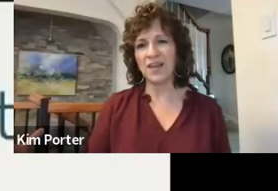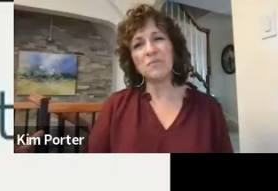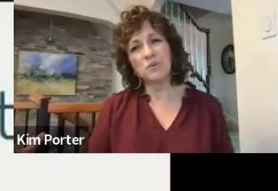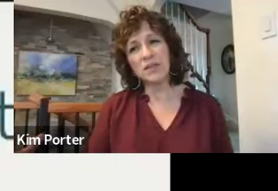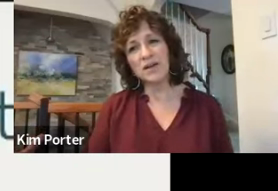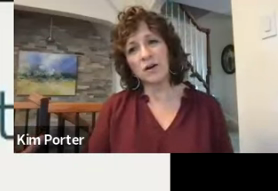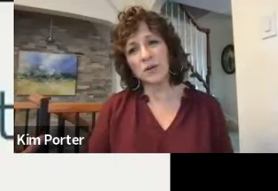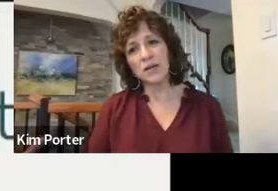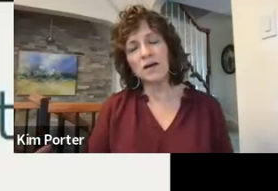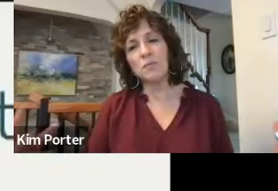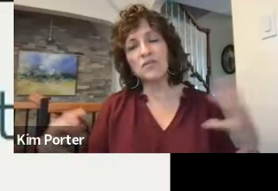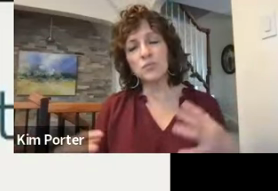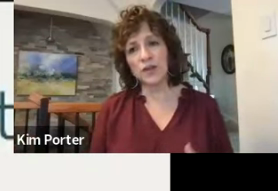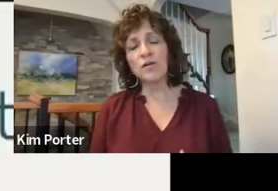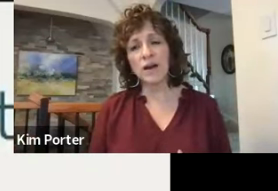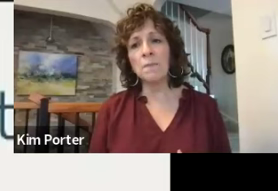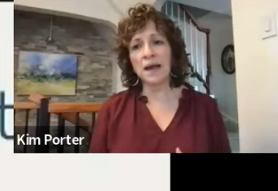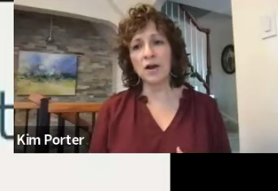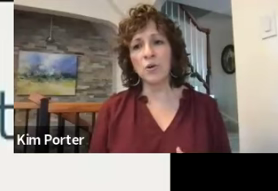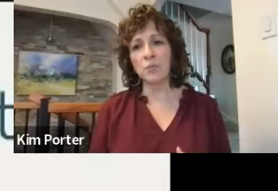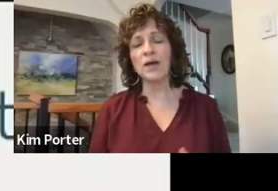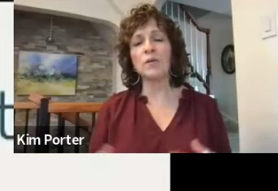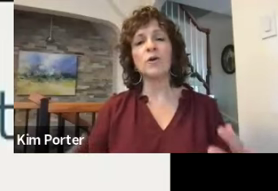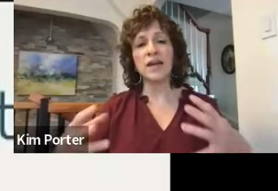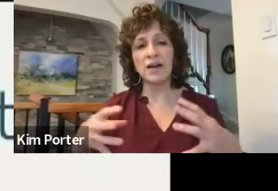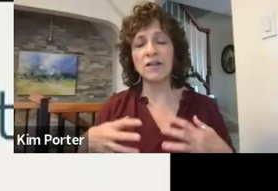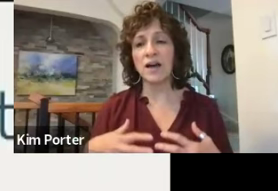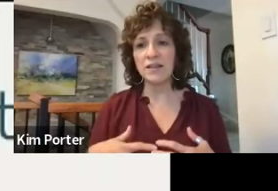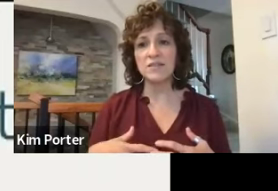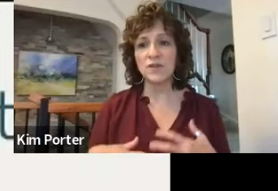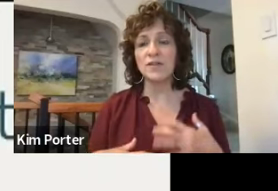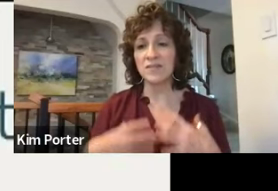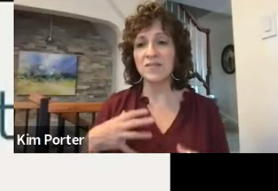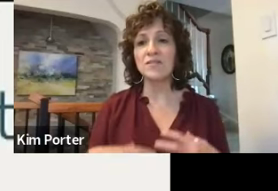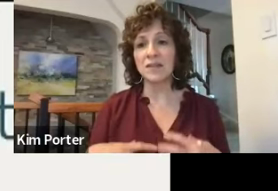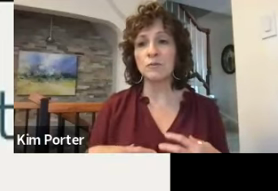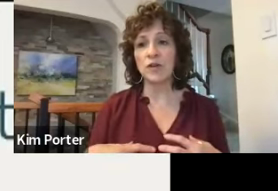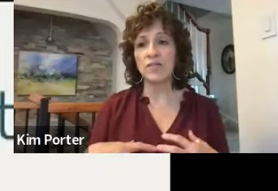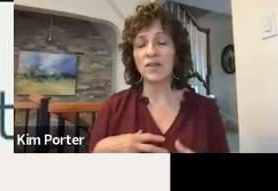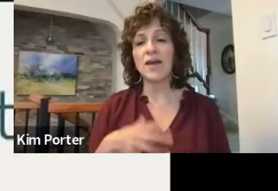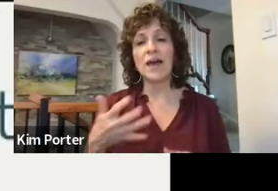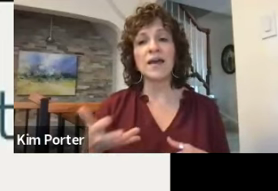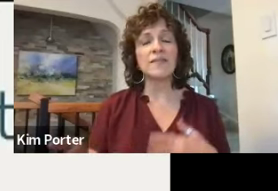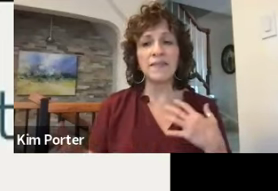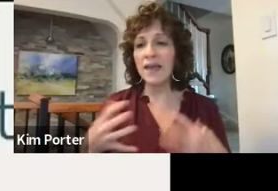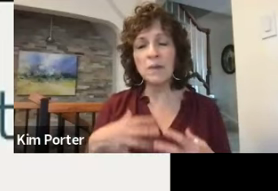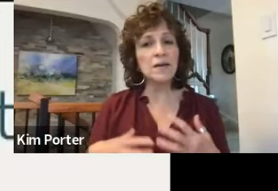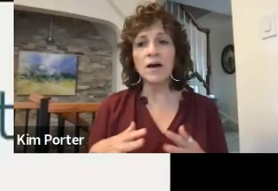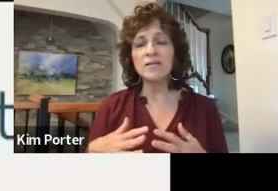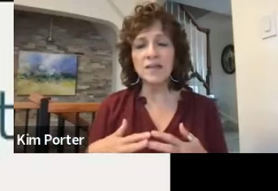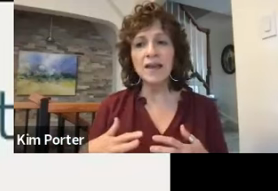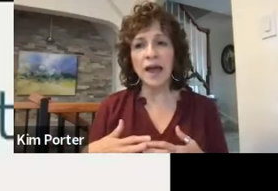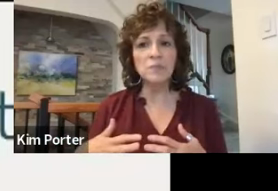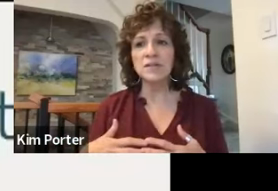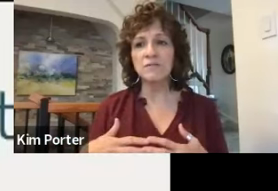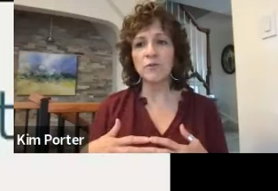now. But really, are we? Because they're gonna come back home and we're gonna have a lot of these feelings still sitting with us. And they may